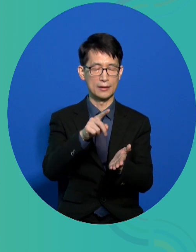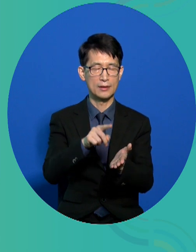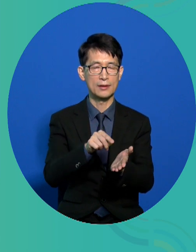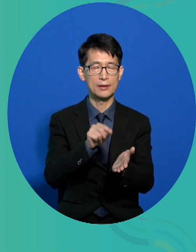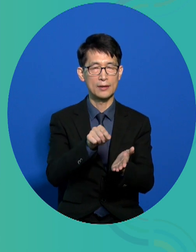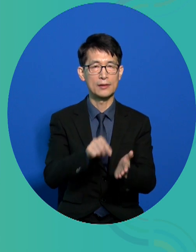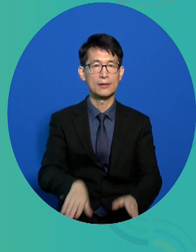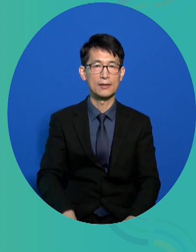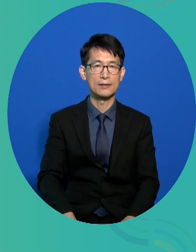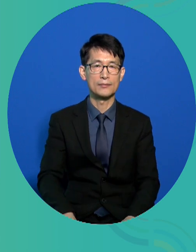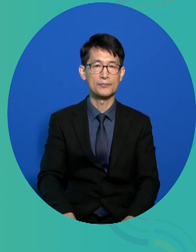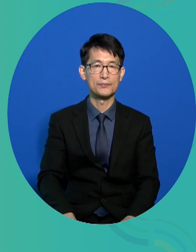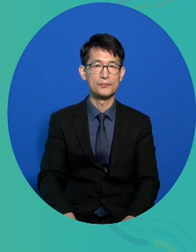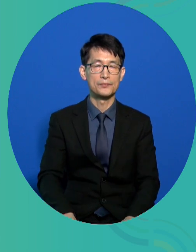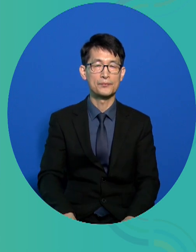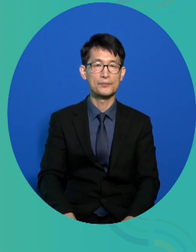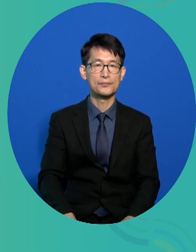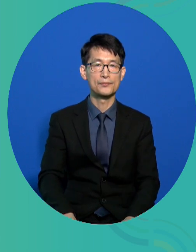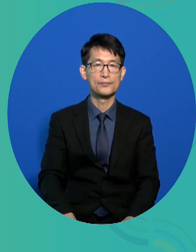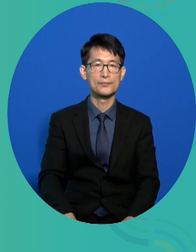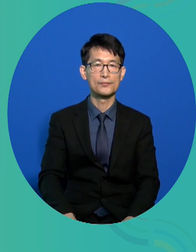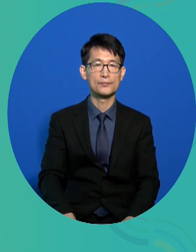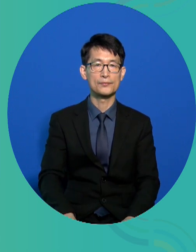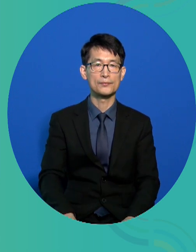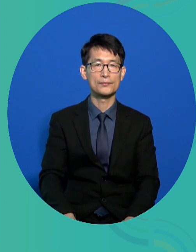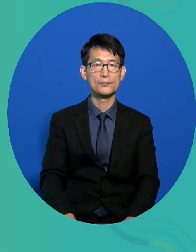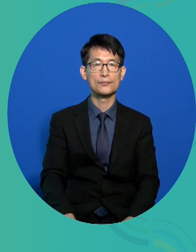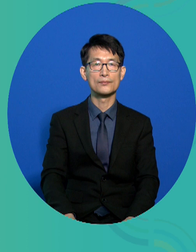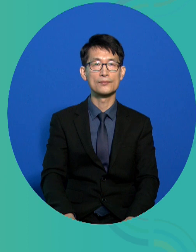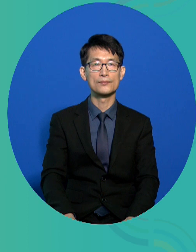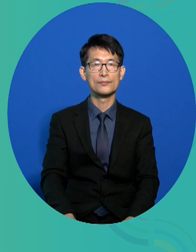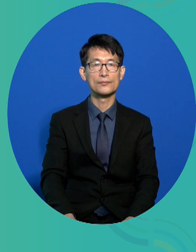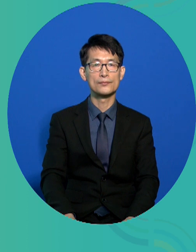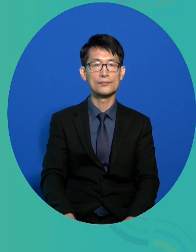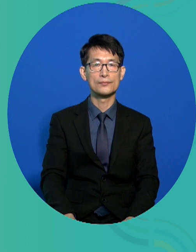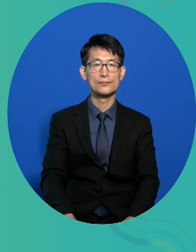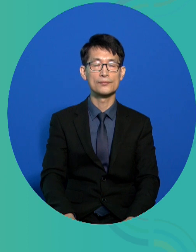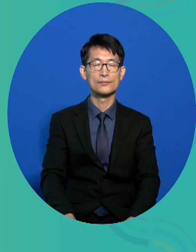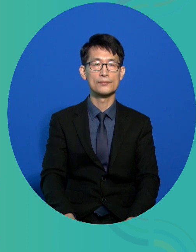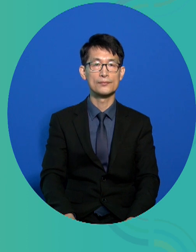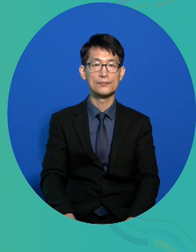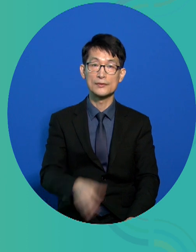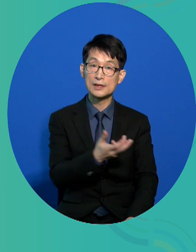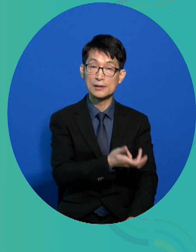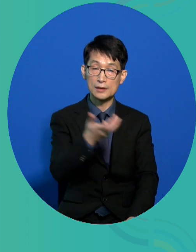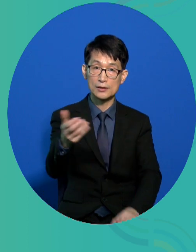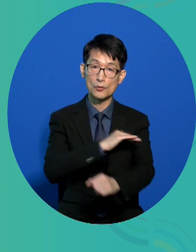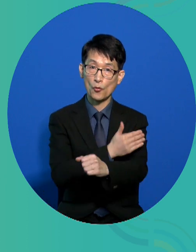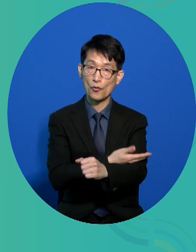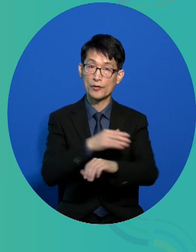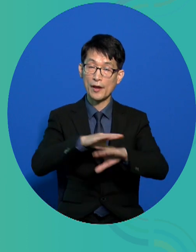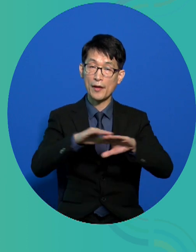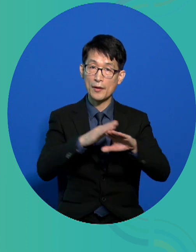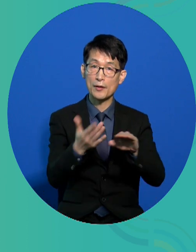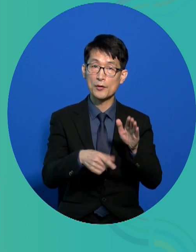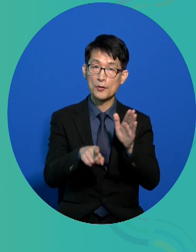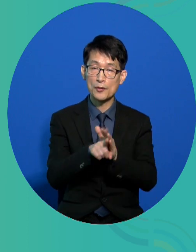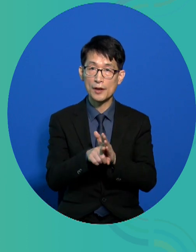And we were concerned about the possibility that our approach overall was wrong.